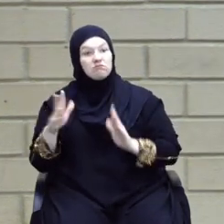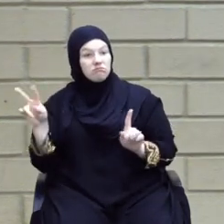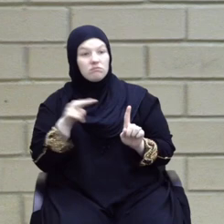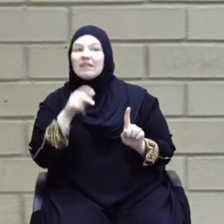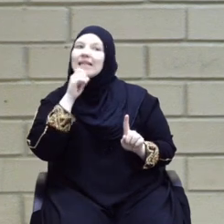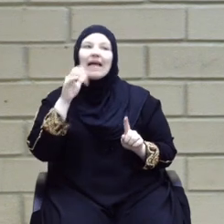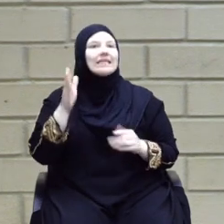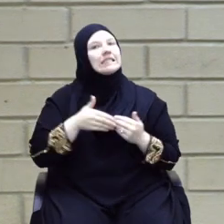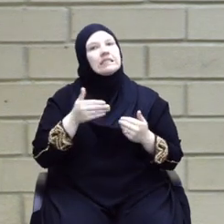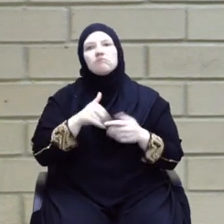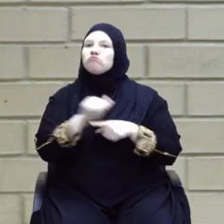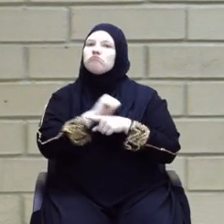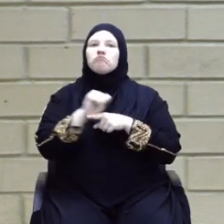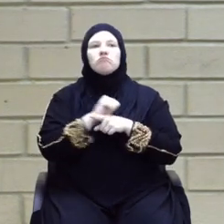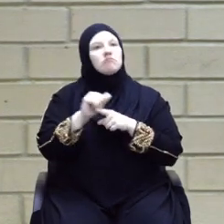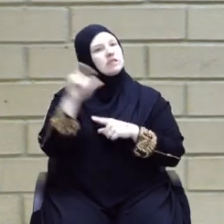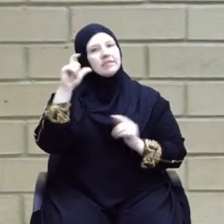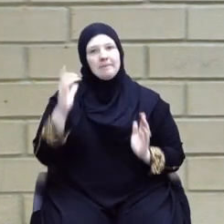be a Muslim.